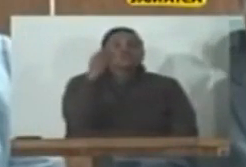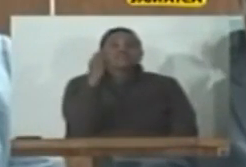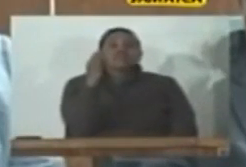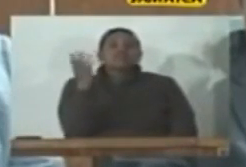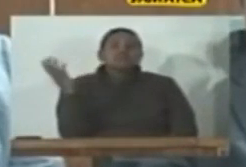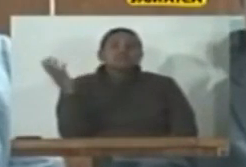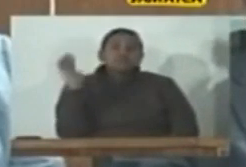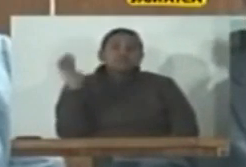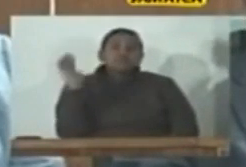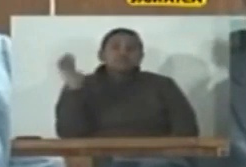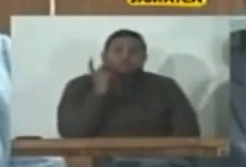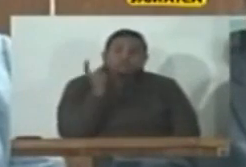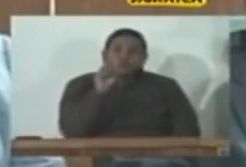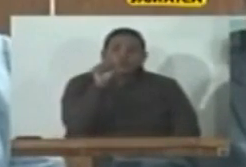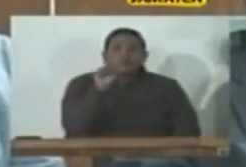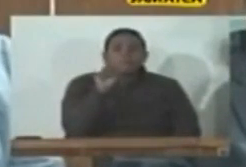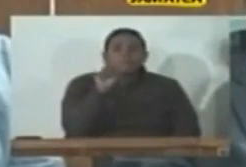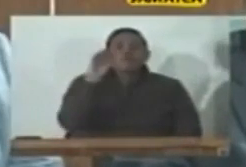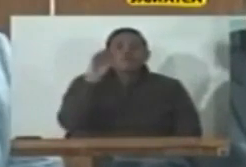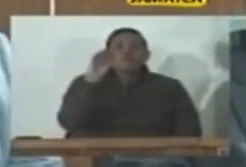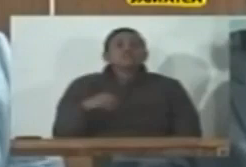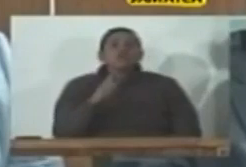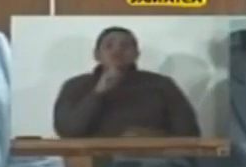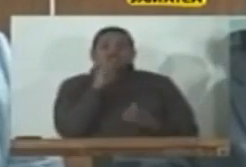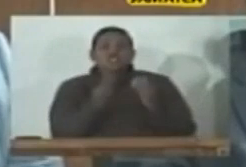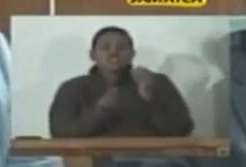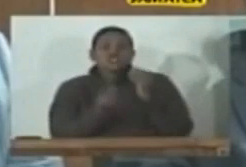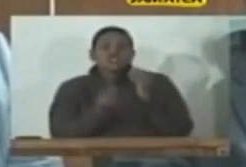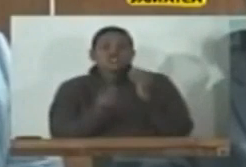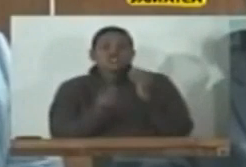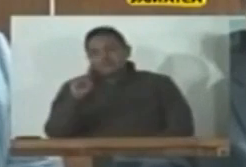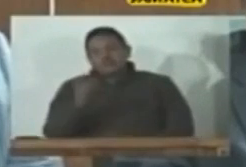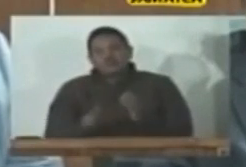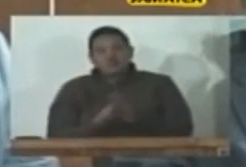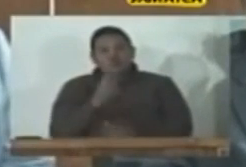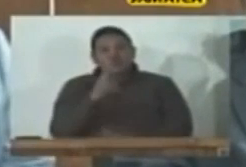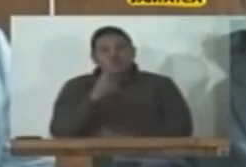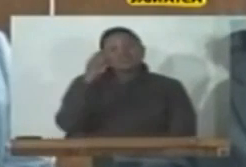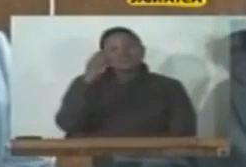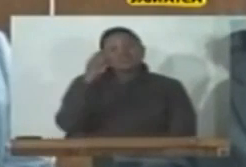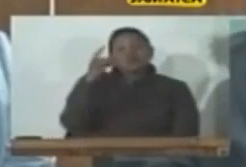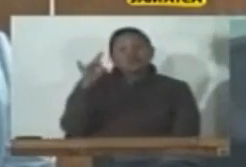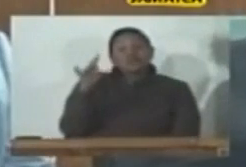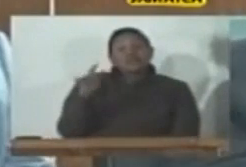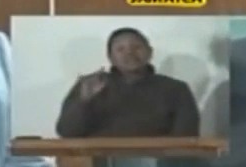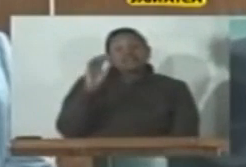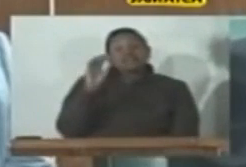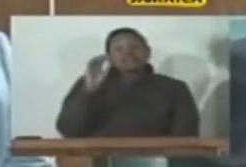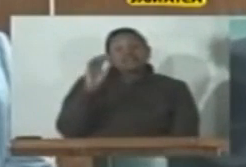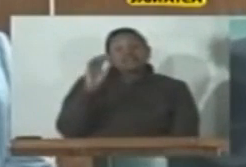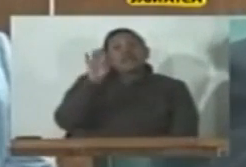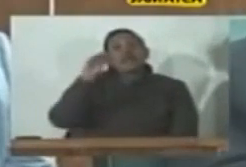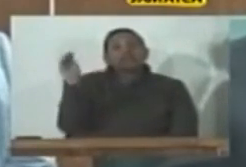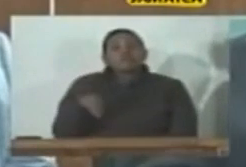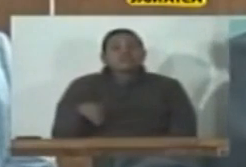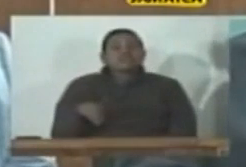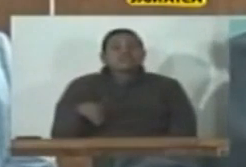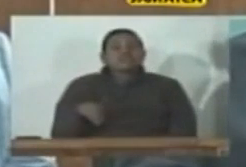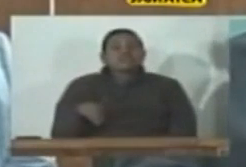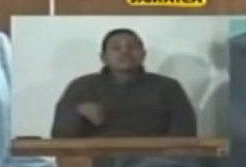In 2017-18, 0.9% GDP growth. For the current fiscal year just